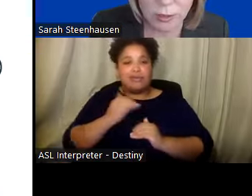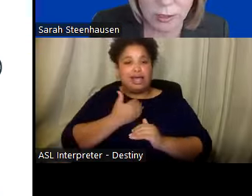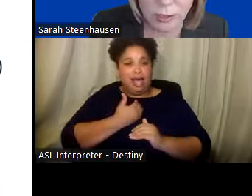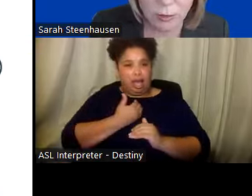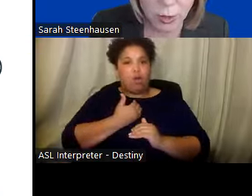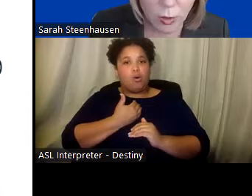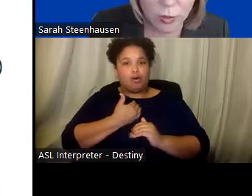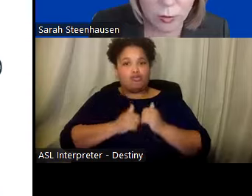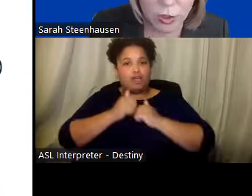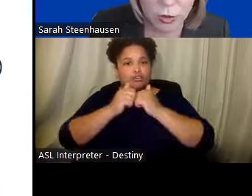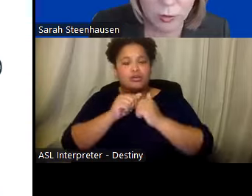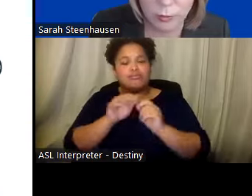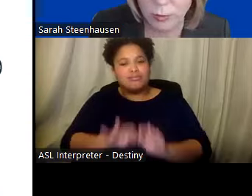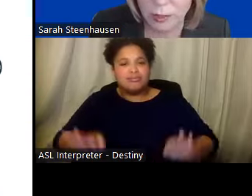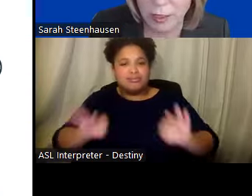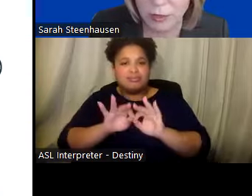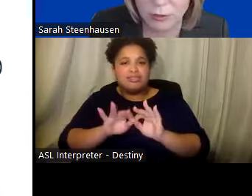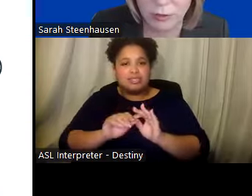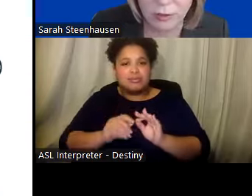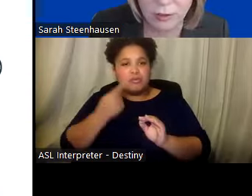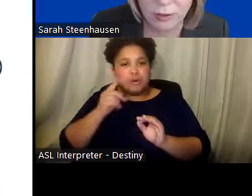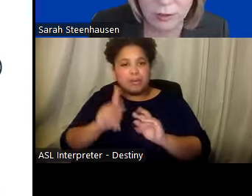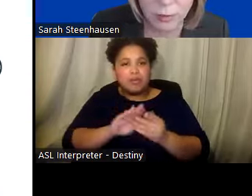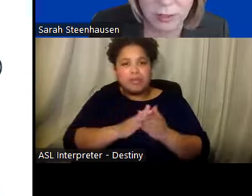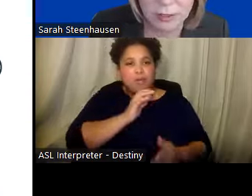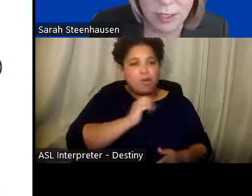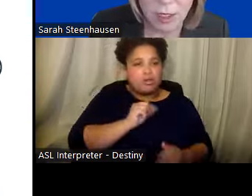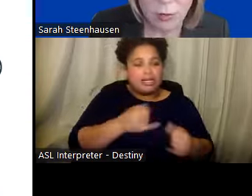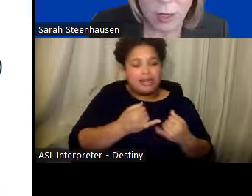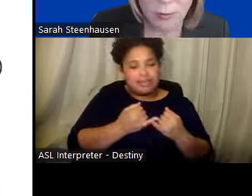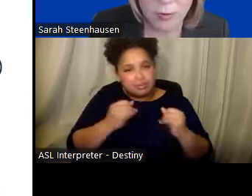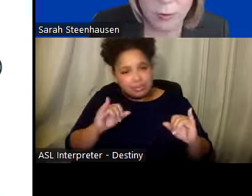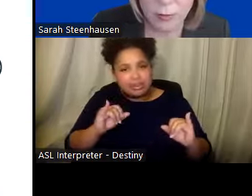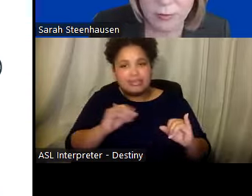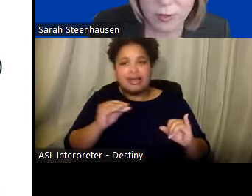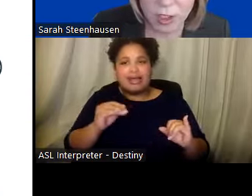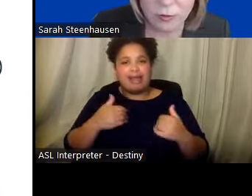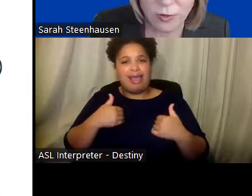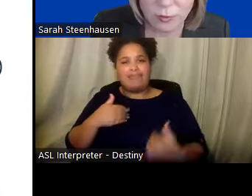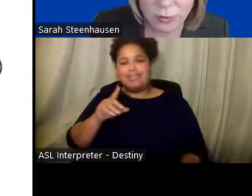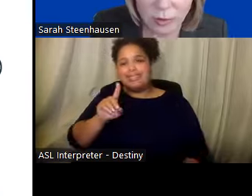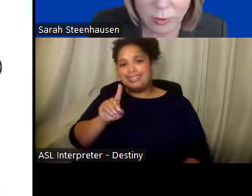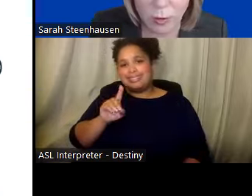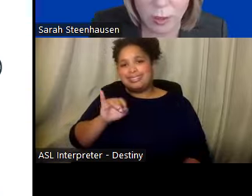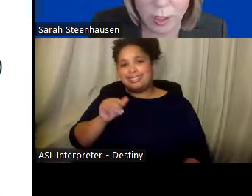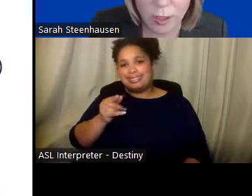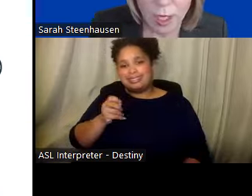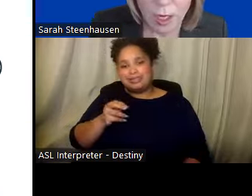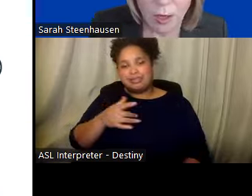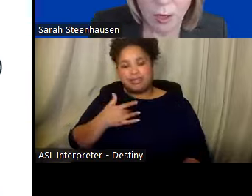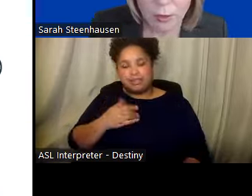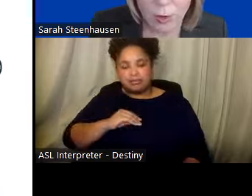is a really key component to ensuring that people can age with dignity and independence. The Department of Aging is very pleased to be